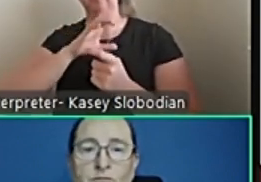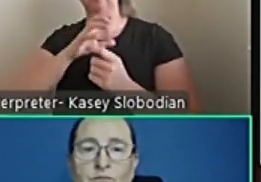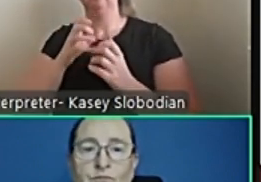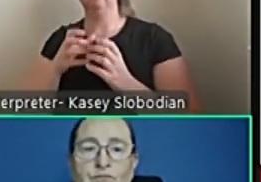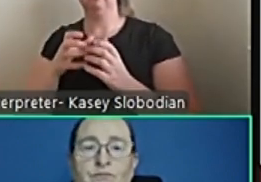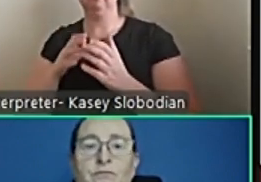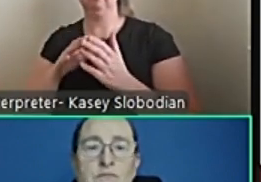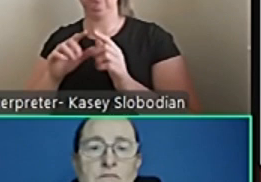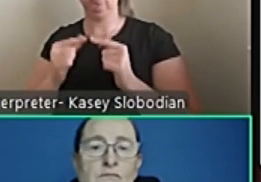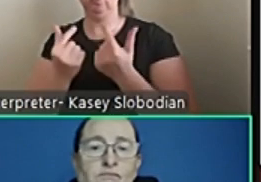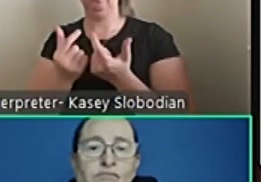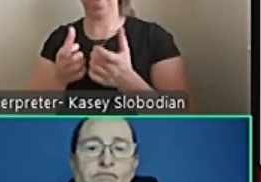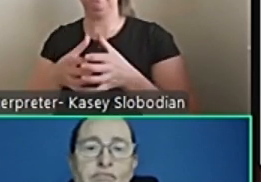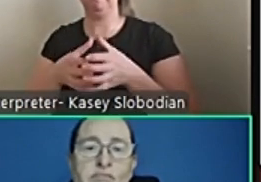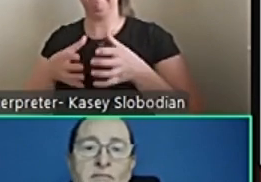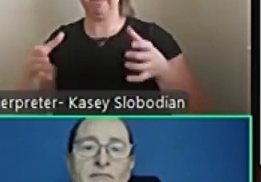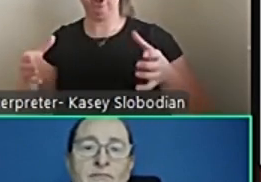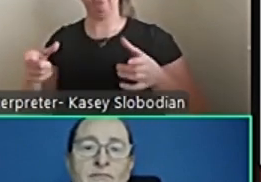welcome Diane.